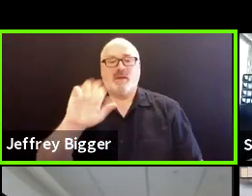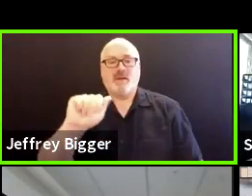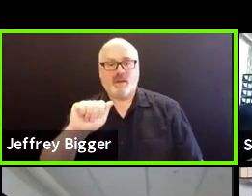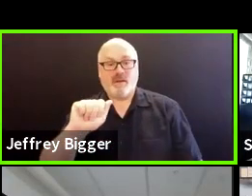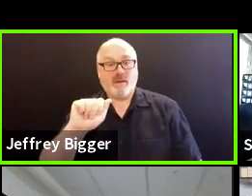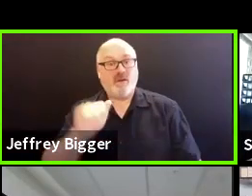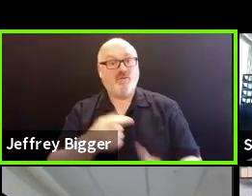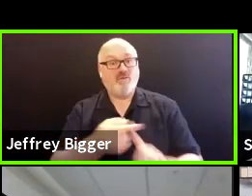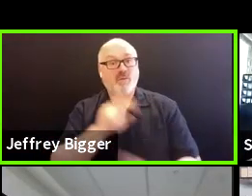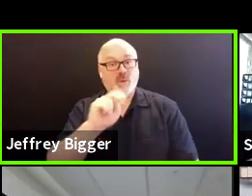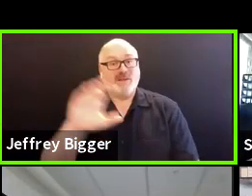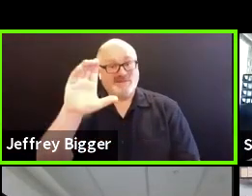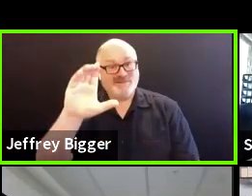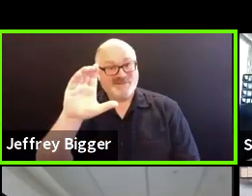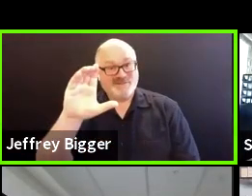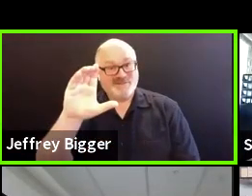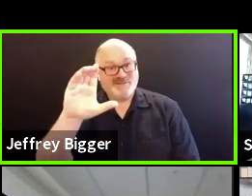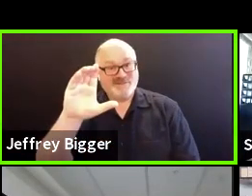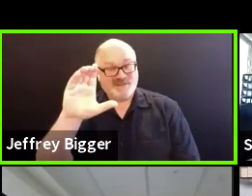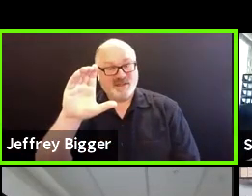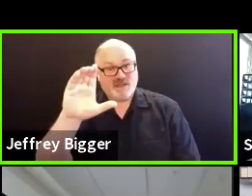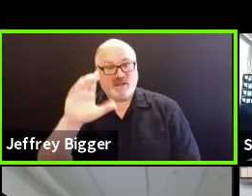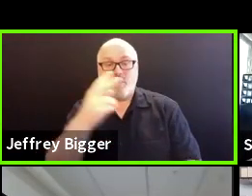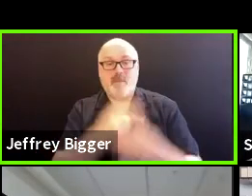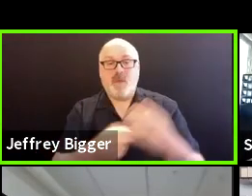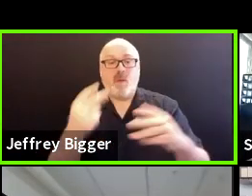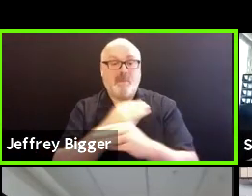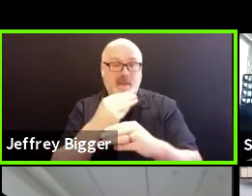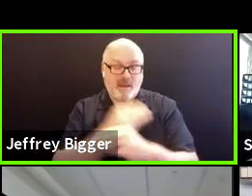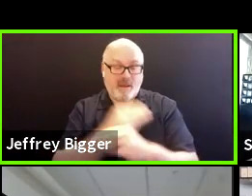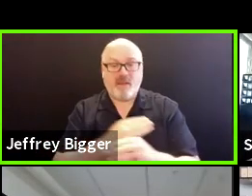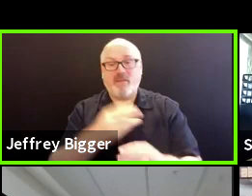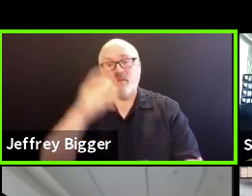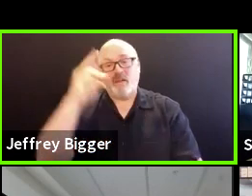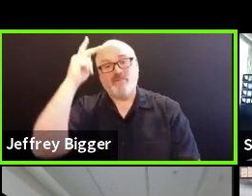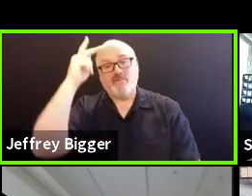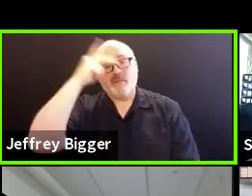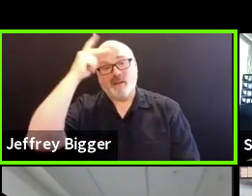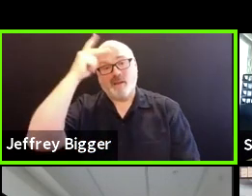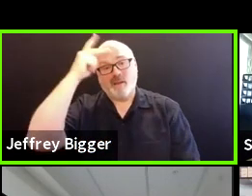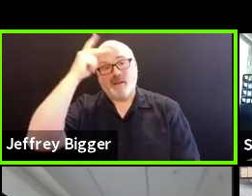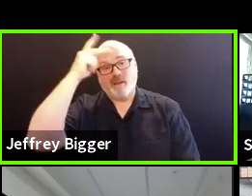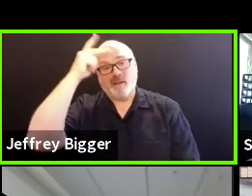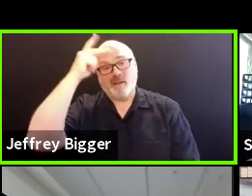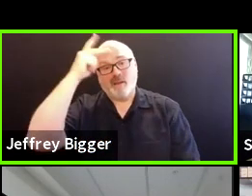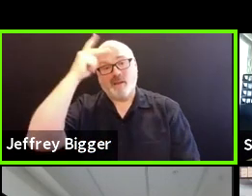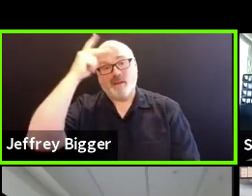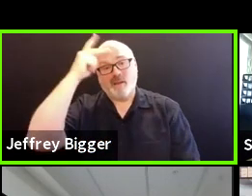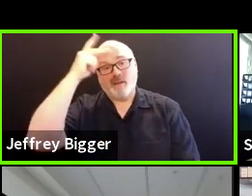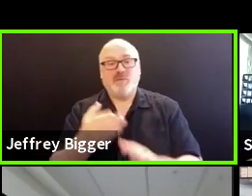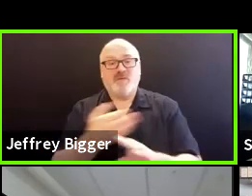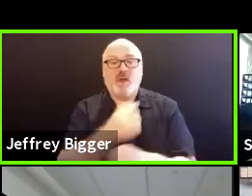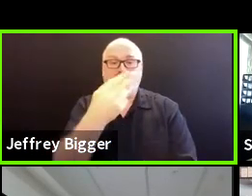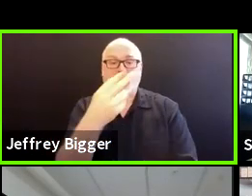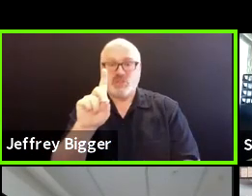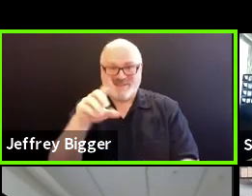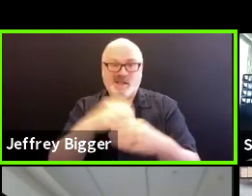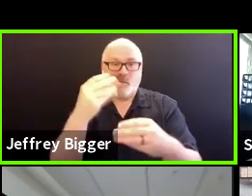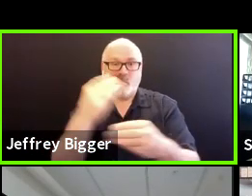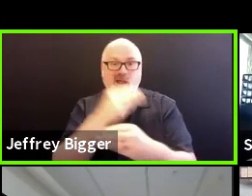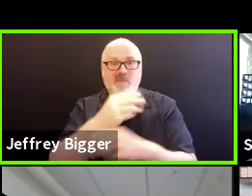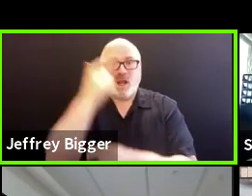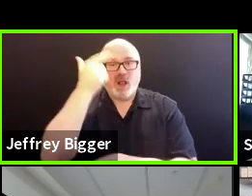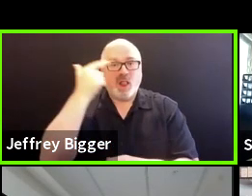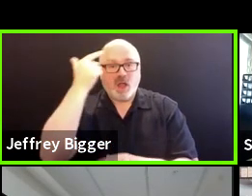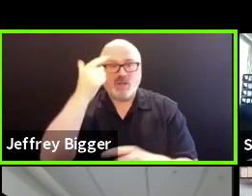from UNC in both math and philosophy before he earned his doctorate in mathematical logic from the University of